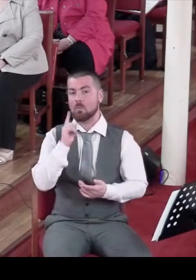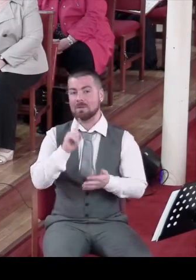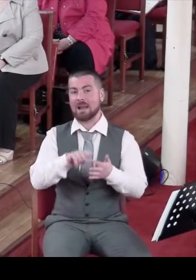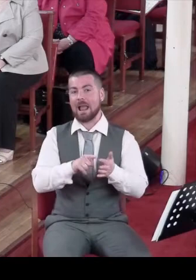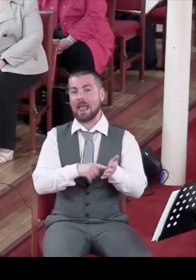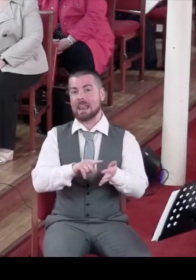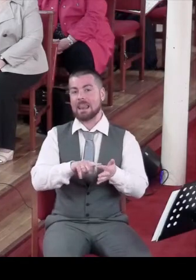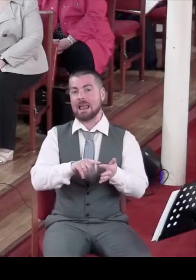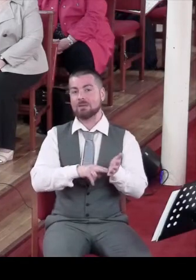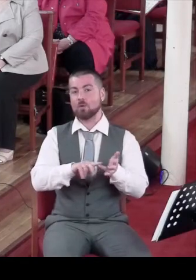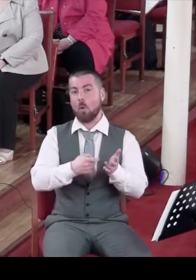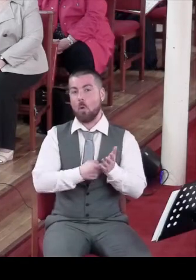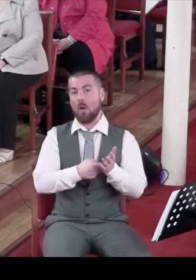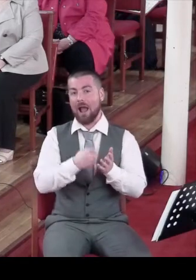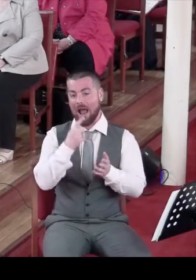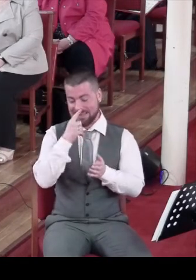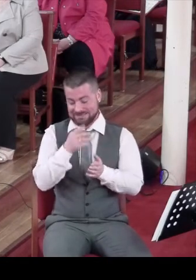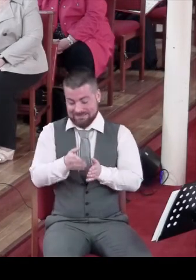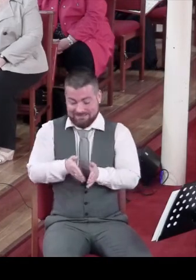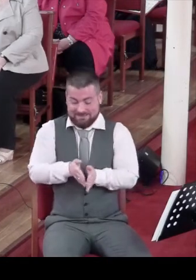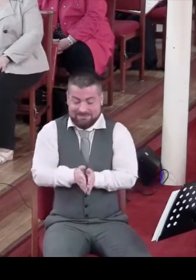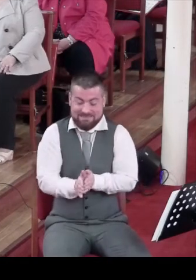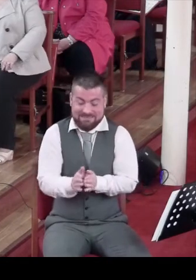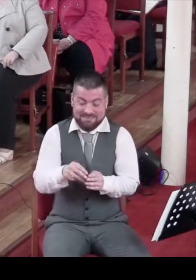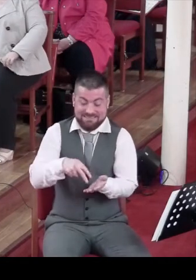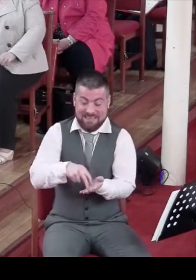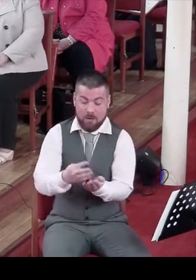go. And there's Eleanor at the back as well.